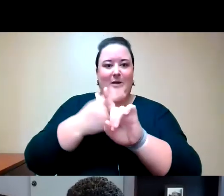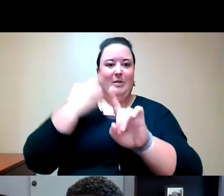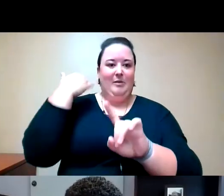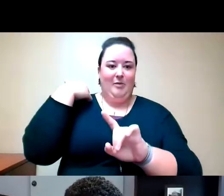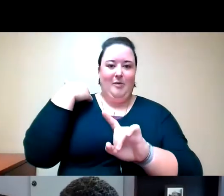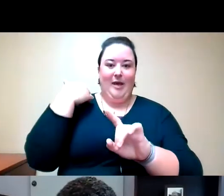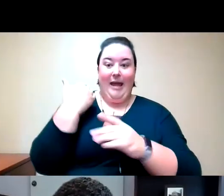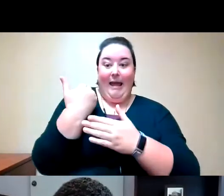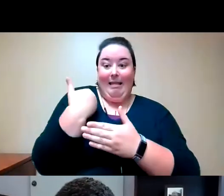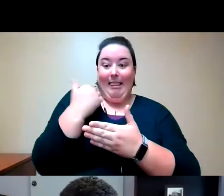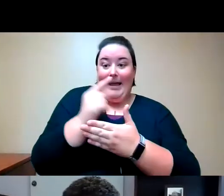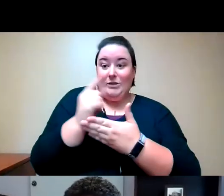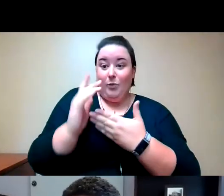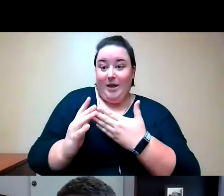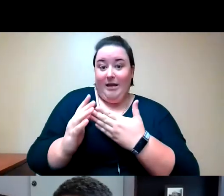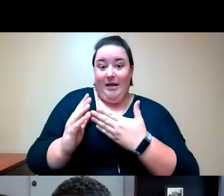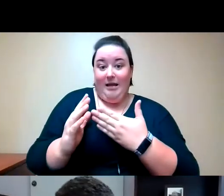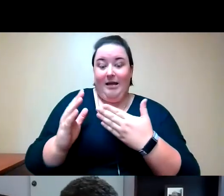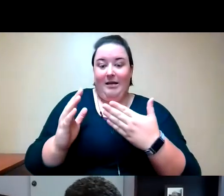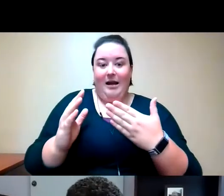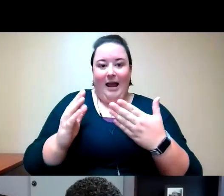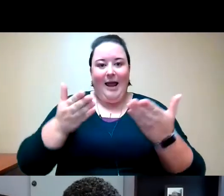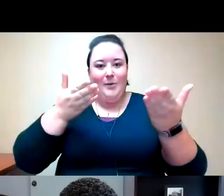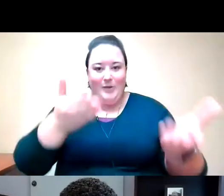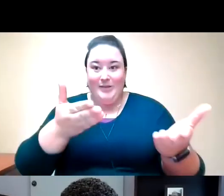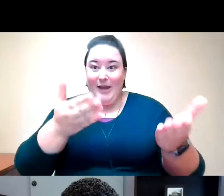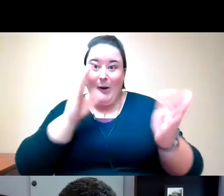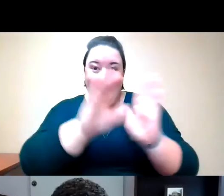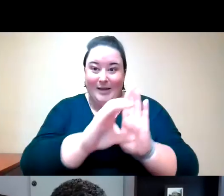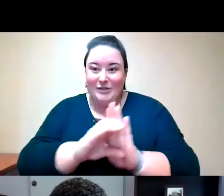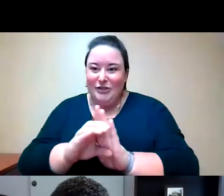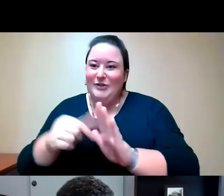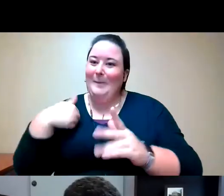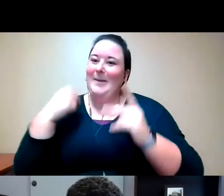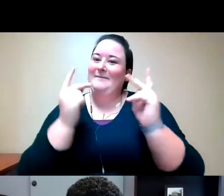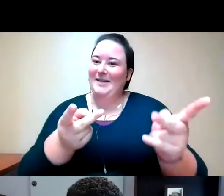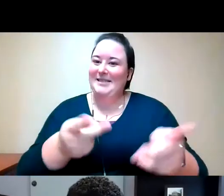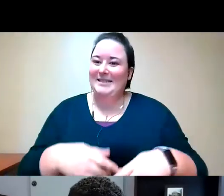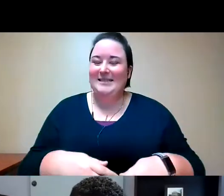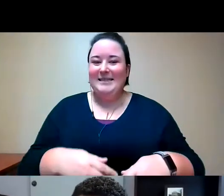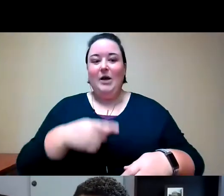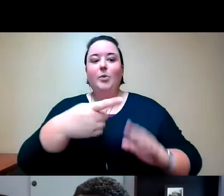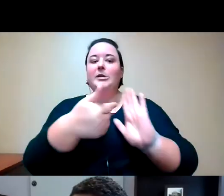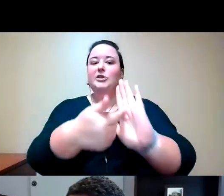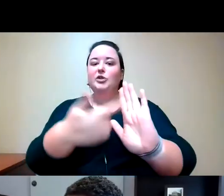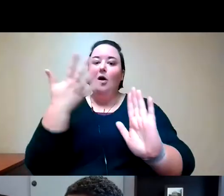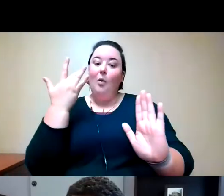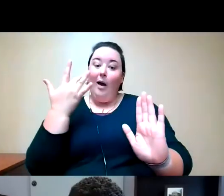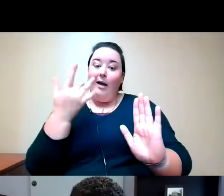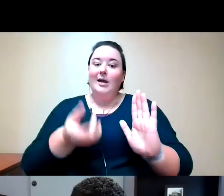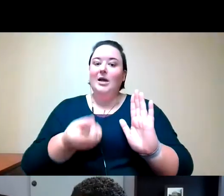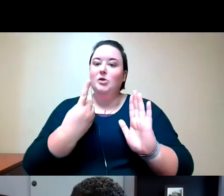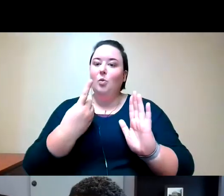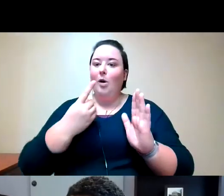last weekend, I got to be in the very place that I'm showing you. I'm showing you this because one of the things that we've done here in our